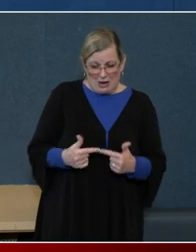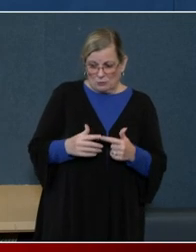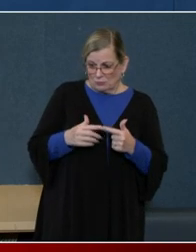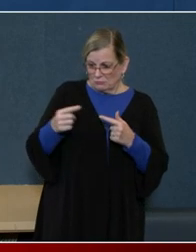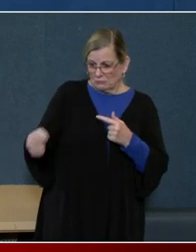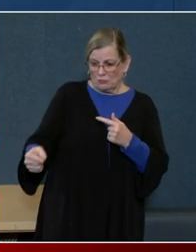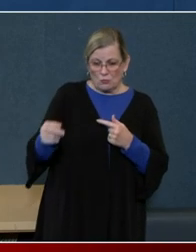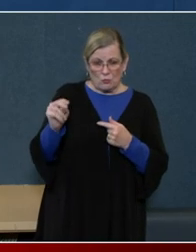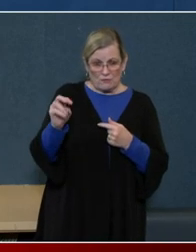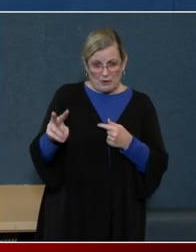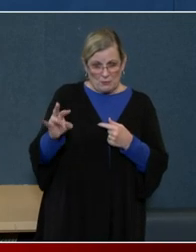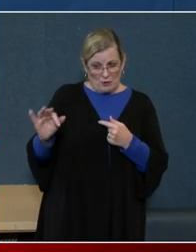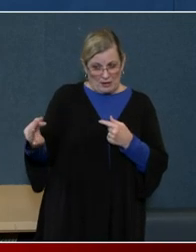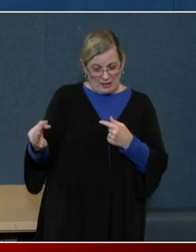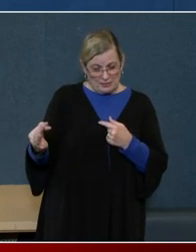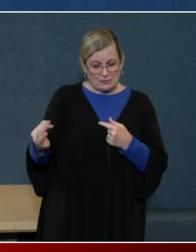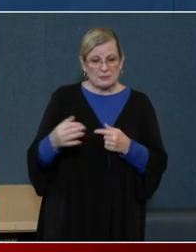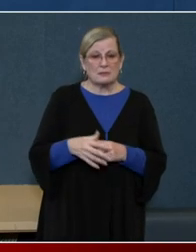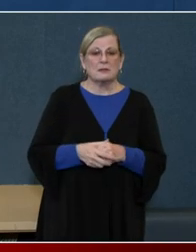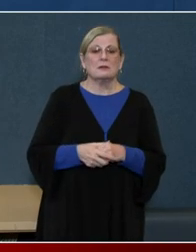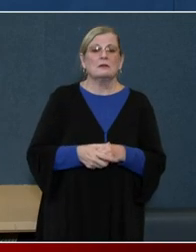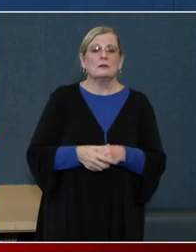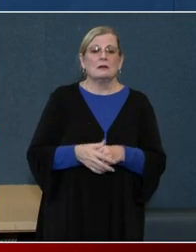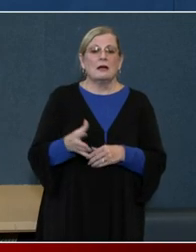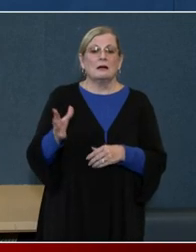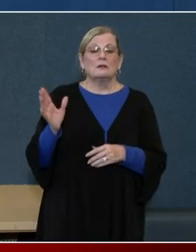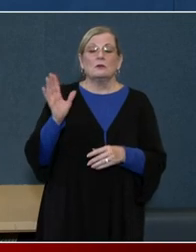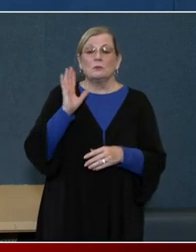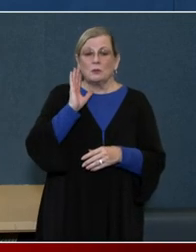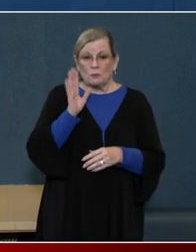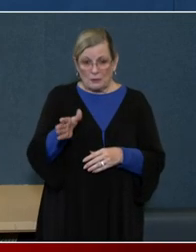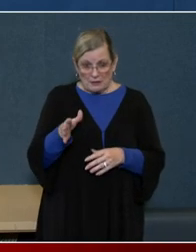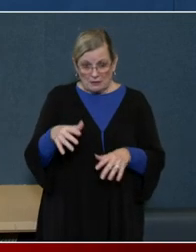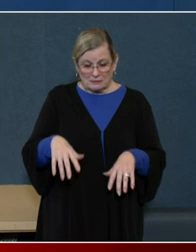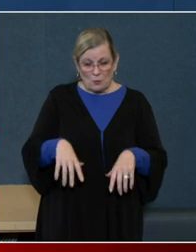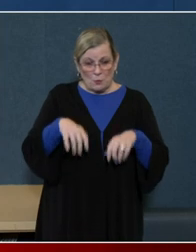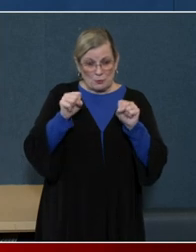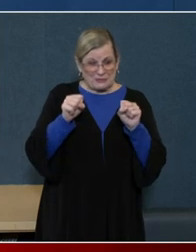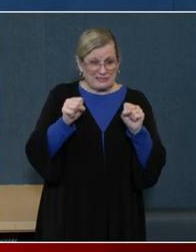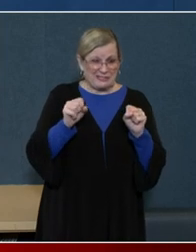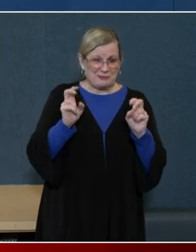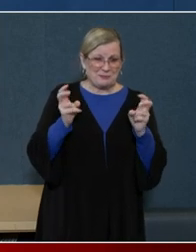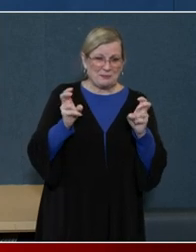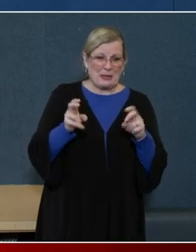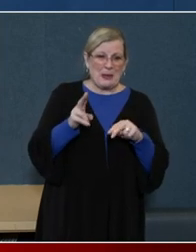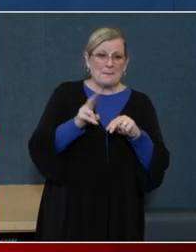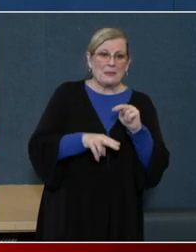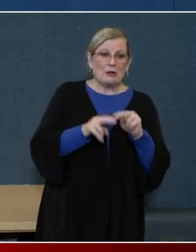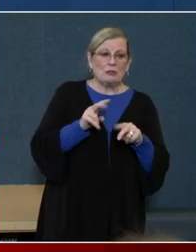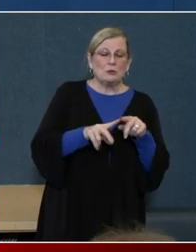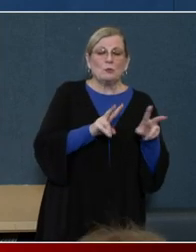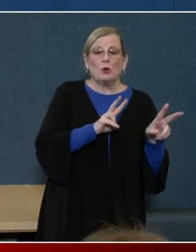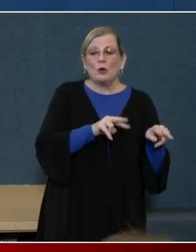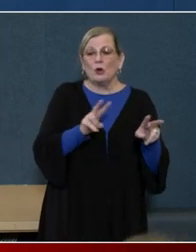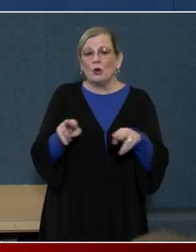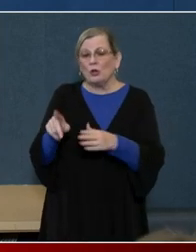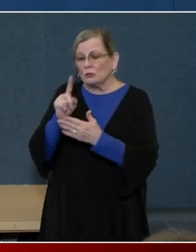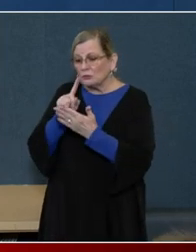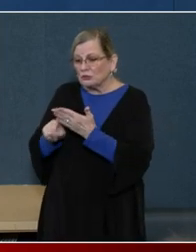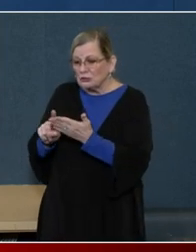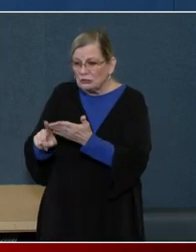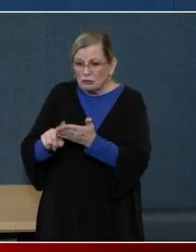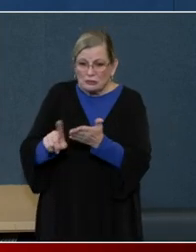DCPS principals will also be hosting building walks with local school advisory teams,